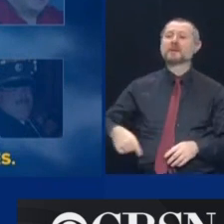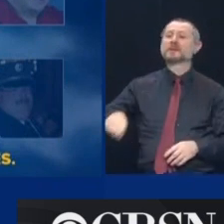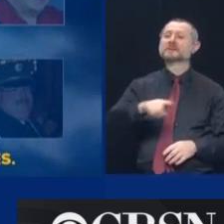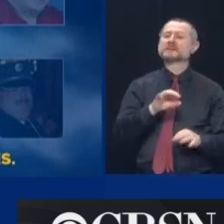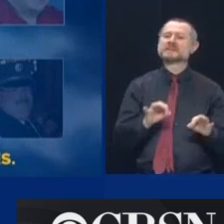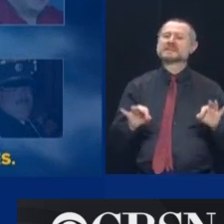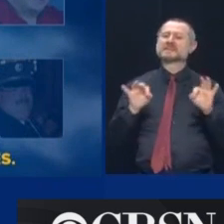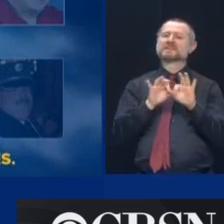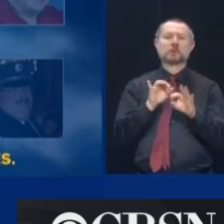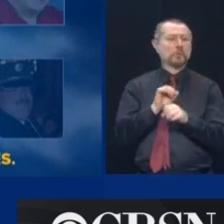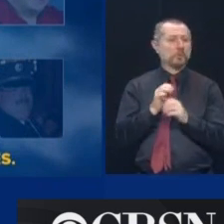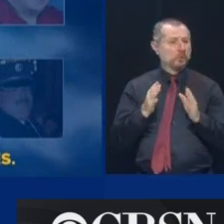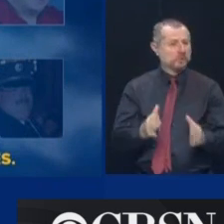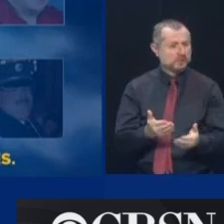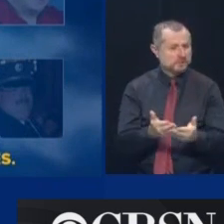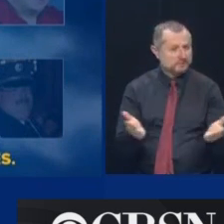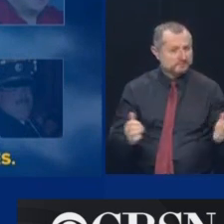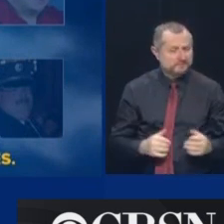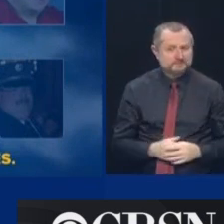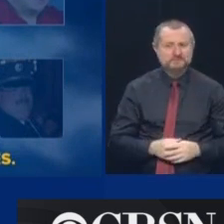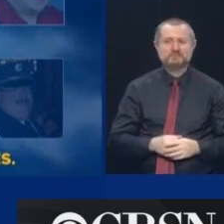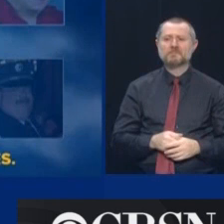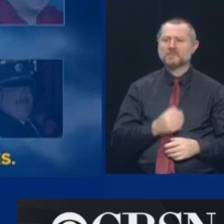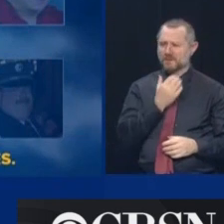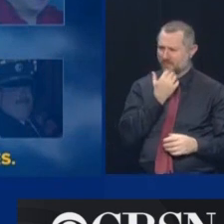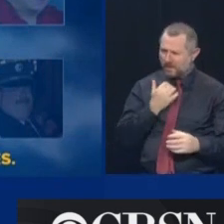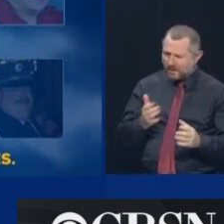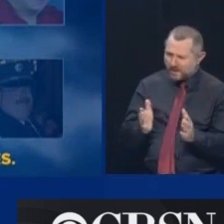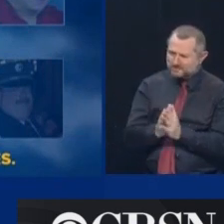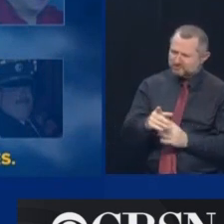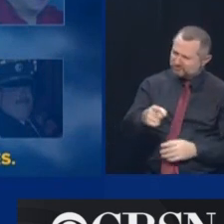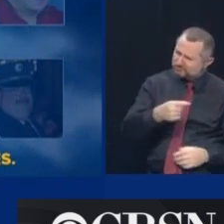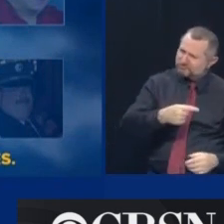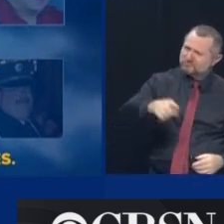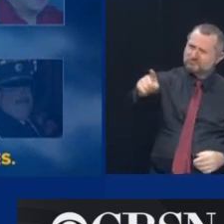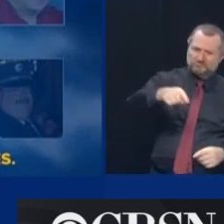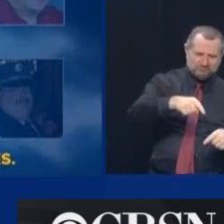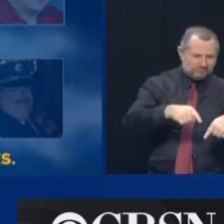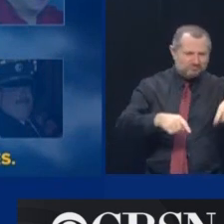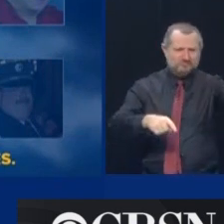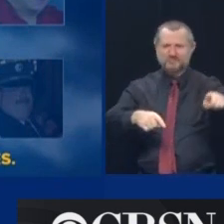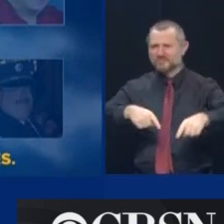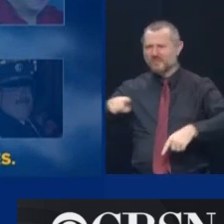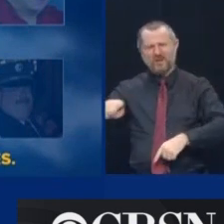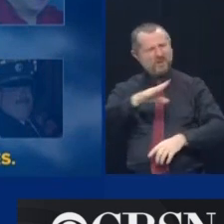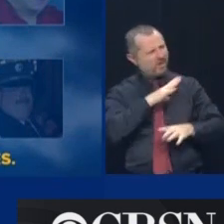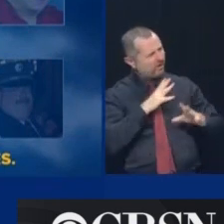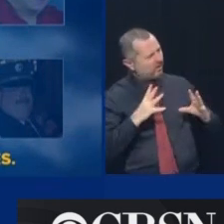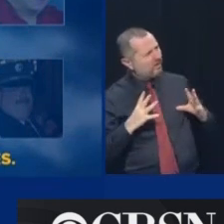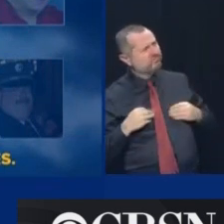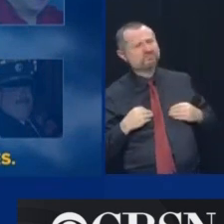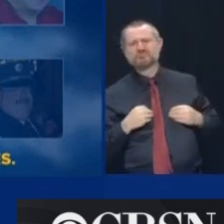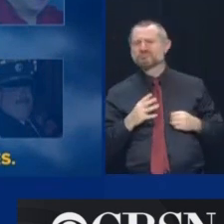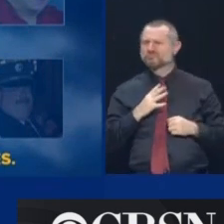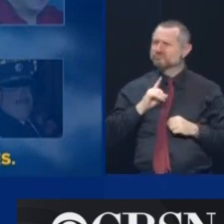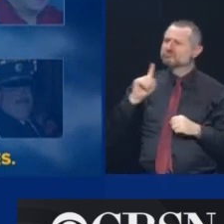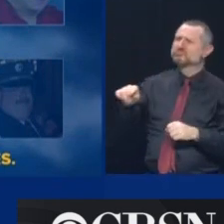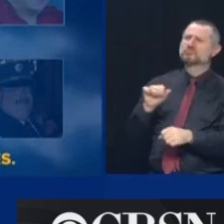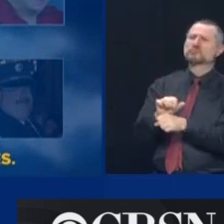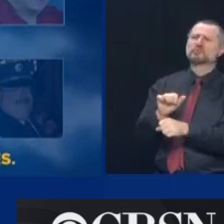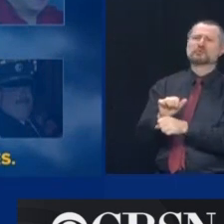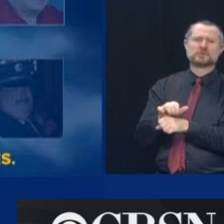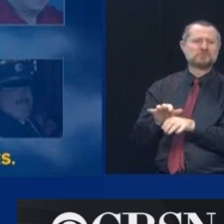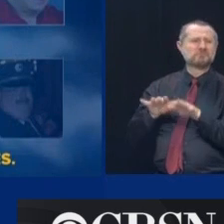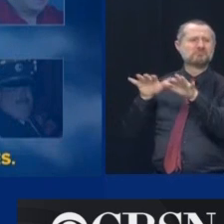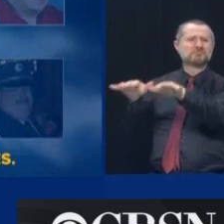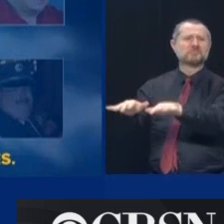workers who I asked to go to work, and they did it. I mean, it still